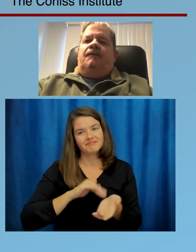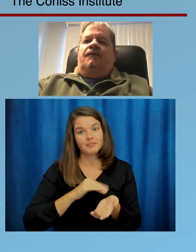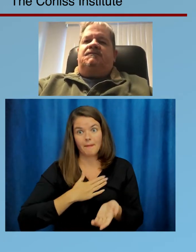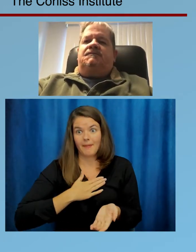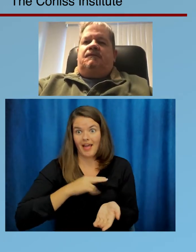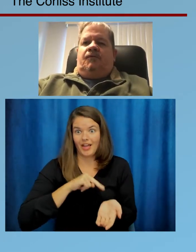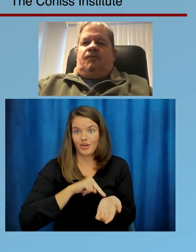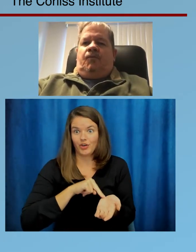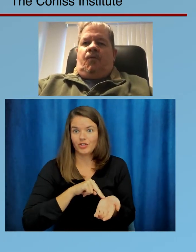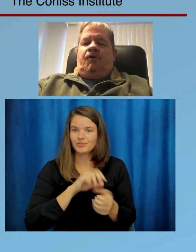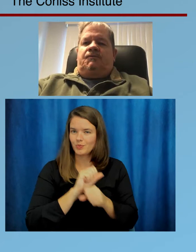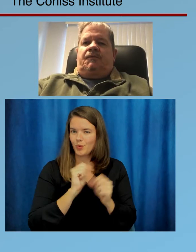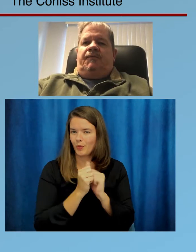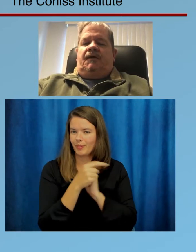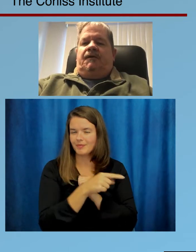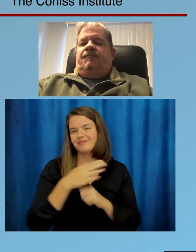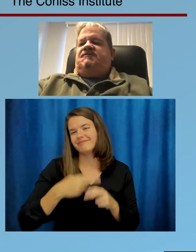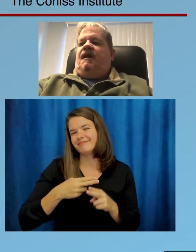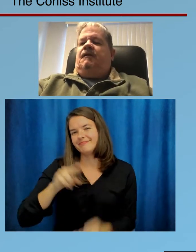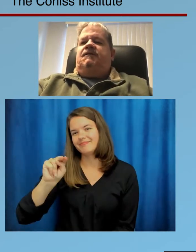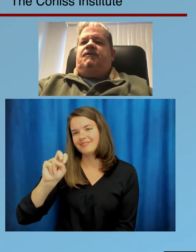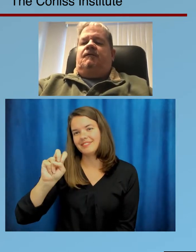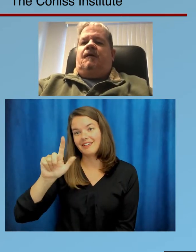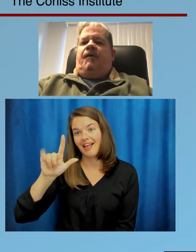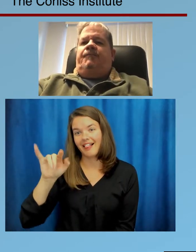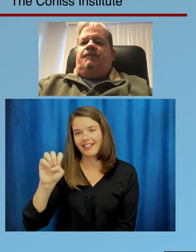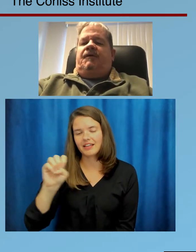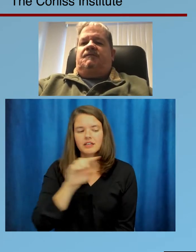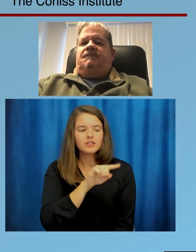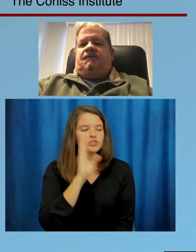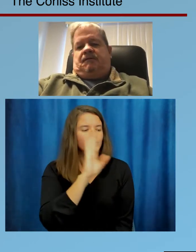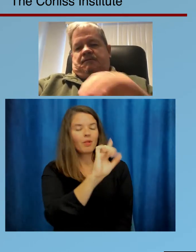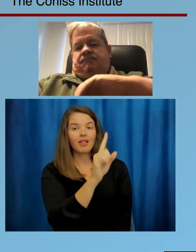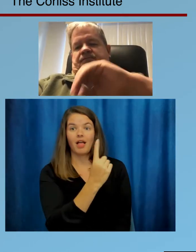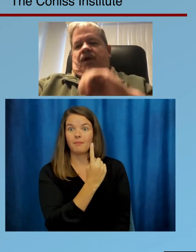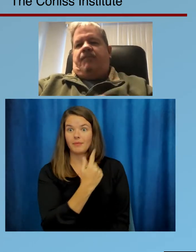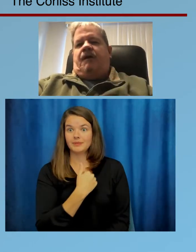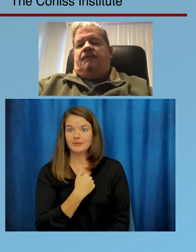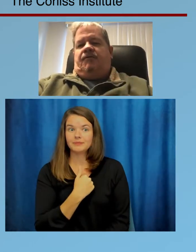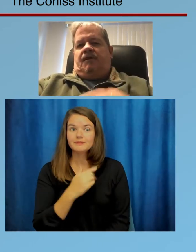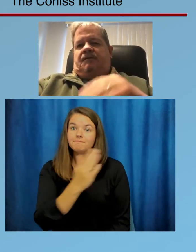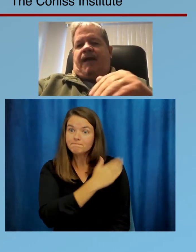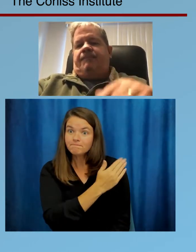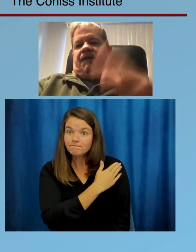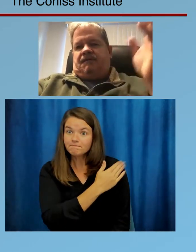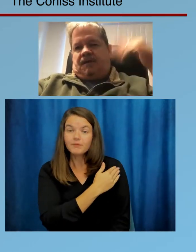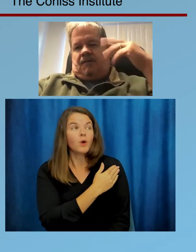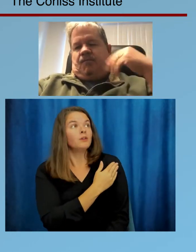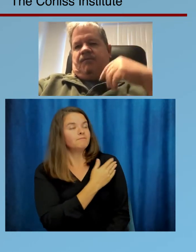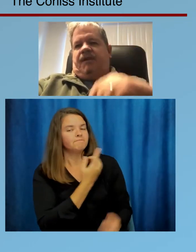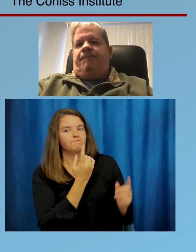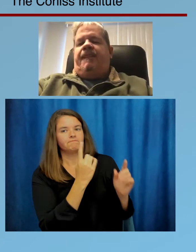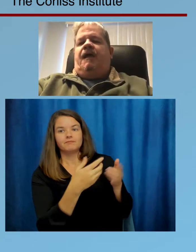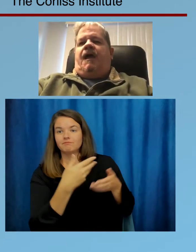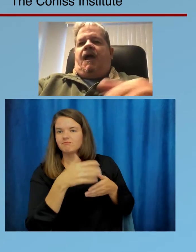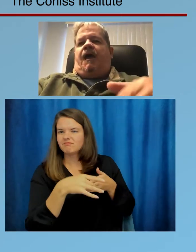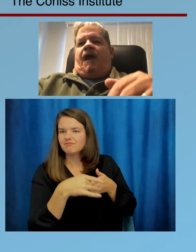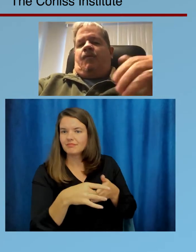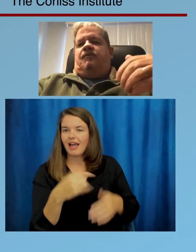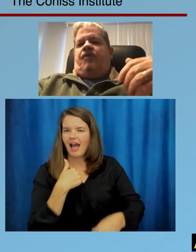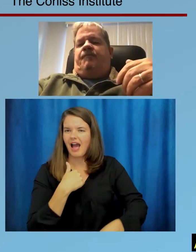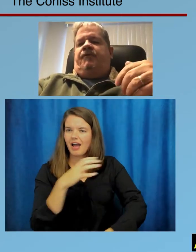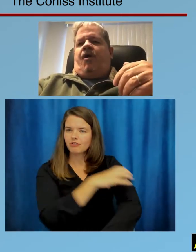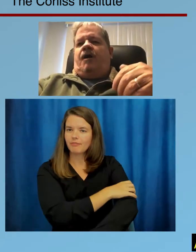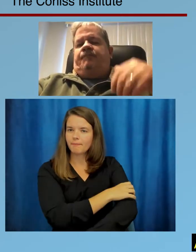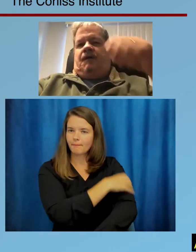lot. My nurse who works with me, her name is Nellie, she'll come up to me and she'll tap me and say, come with me. And